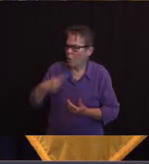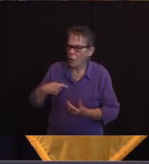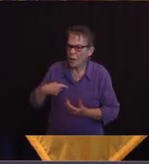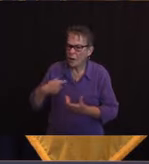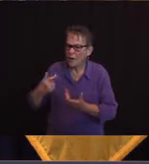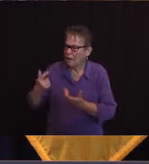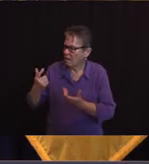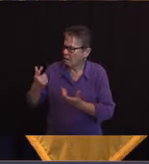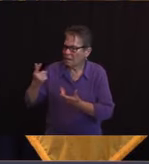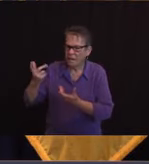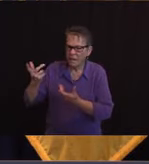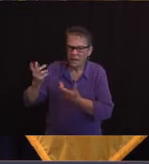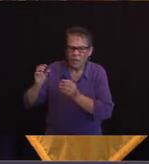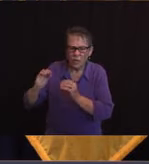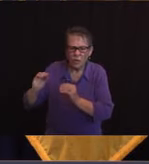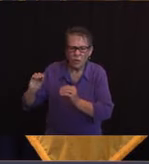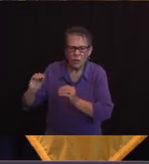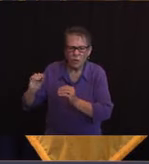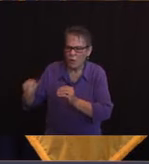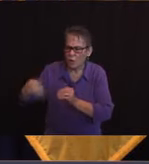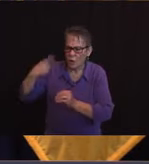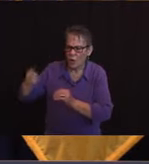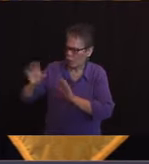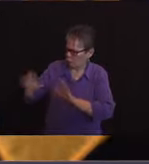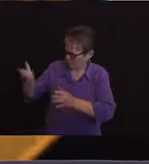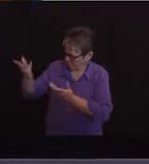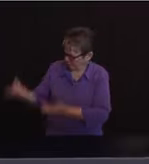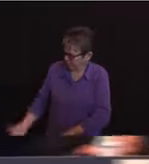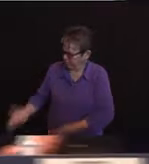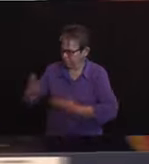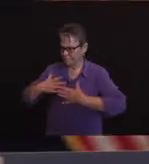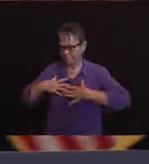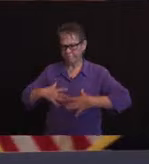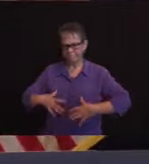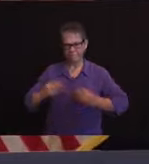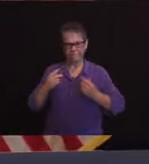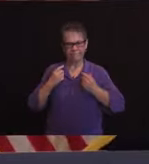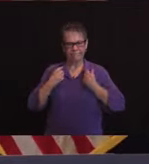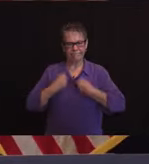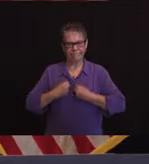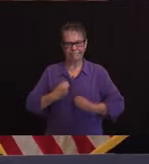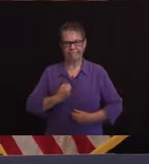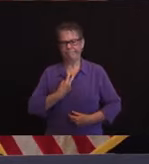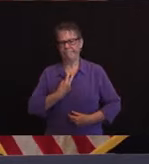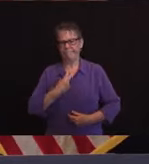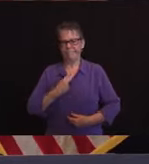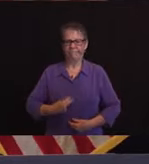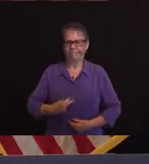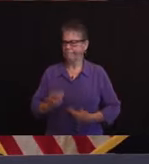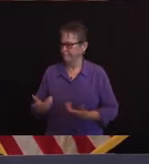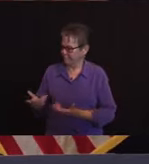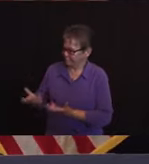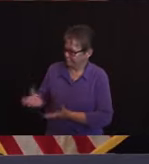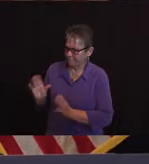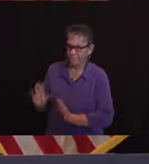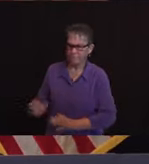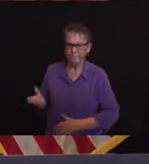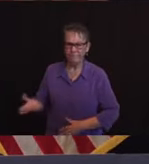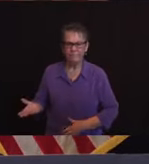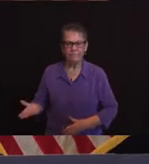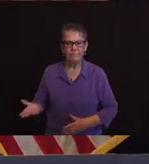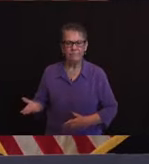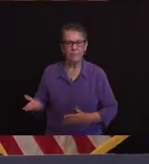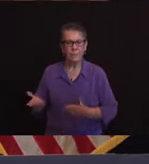God bless you and all your colleagues. Happy 100th anniversary. Thank you, Governor. Good afternoon. As it pertains to executive order